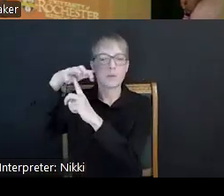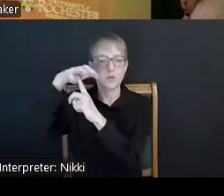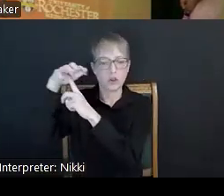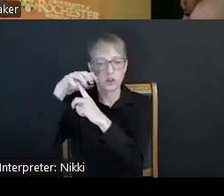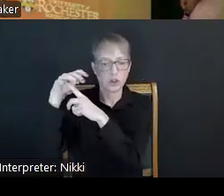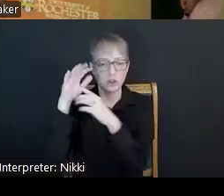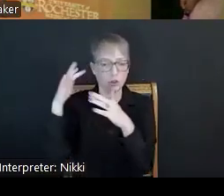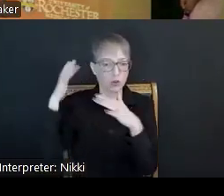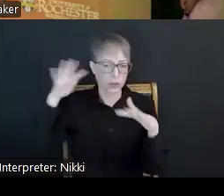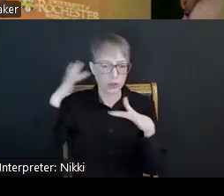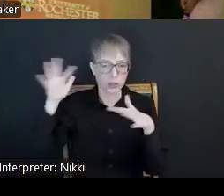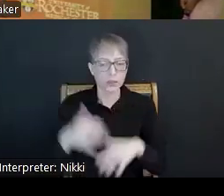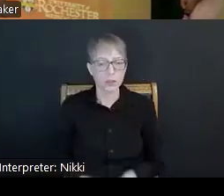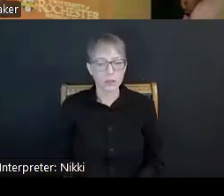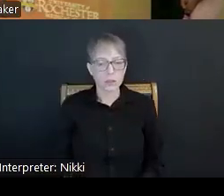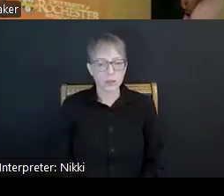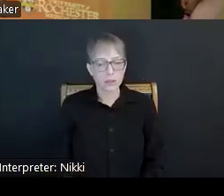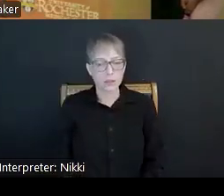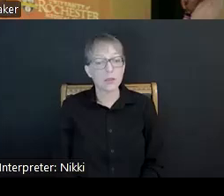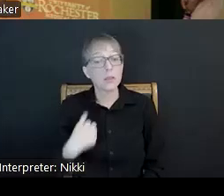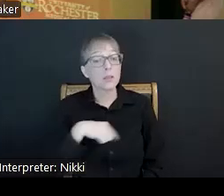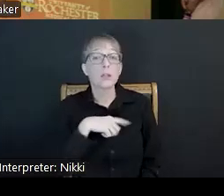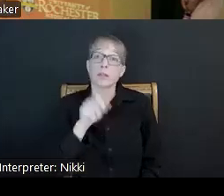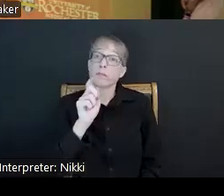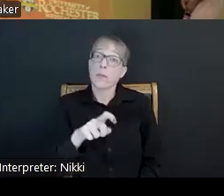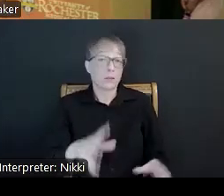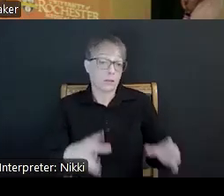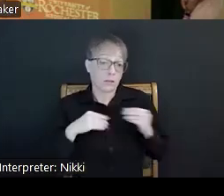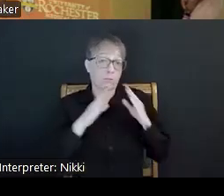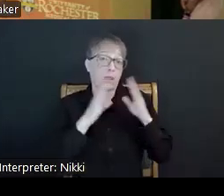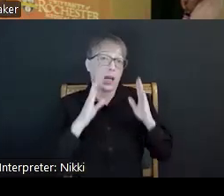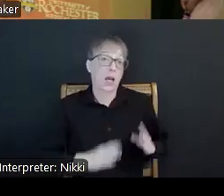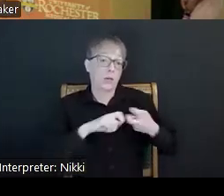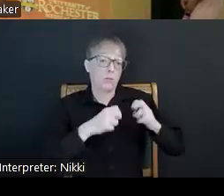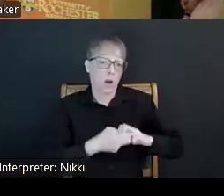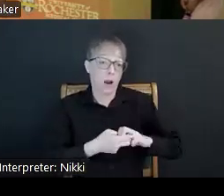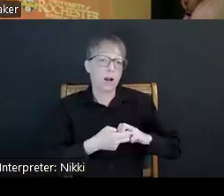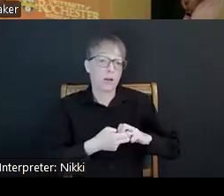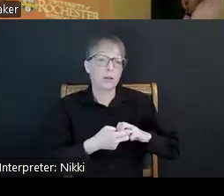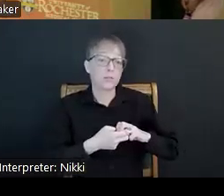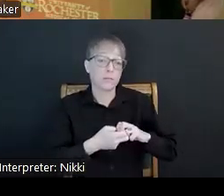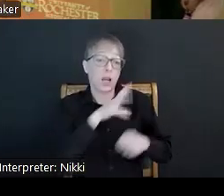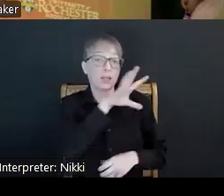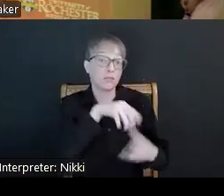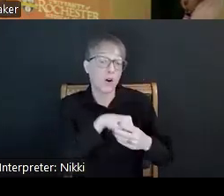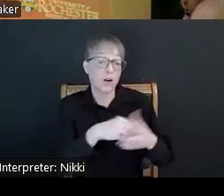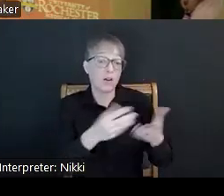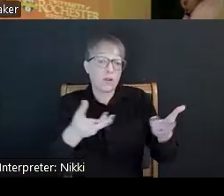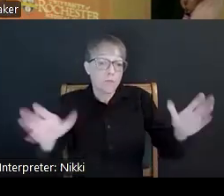I think that we have to accept housing problem as part of a broad environmental design for this